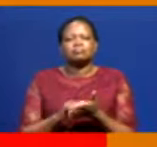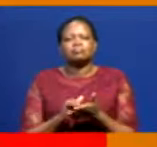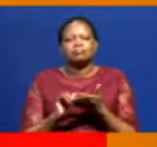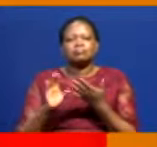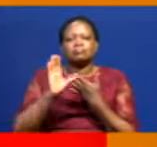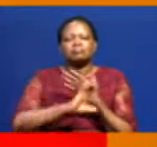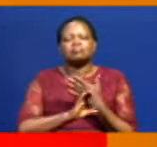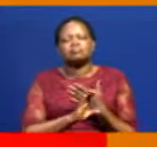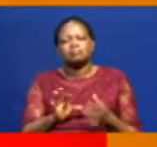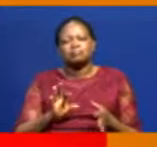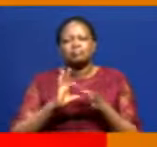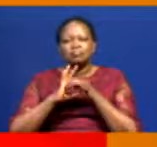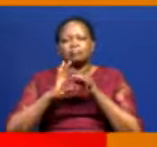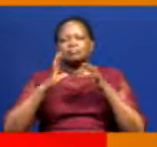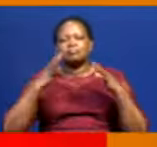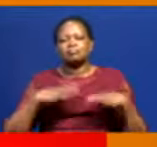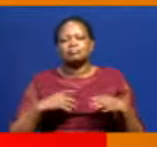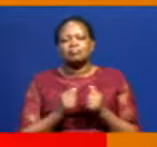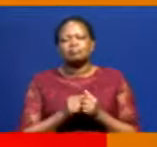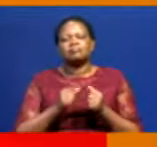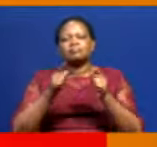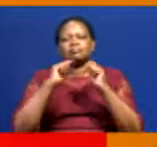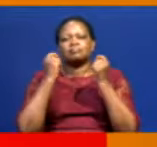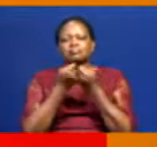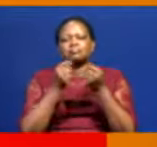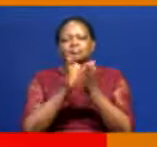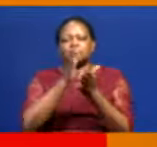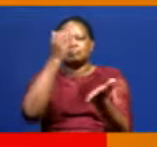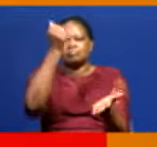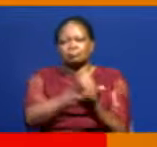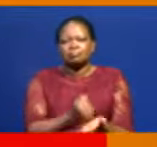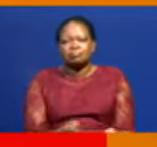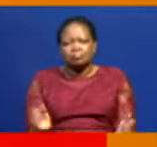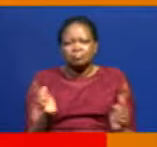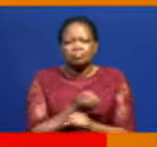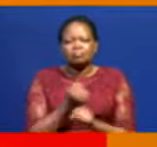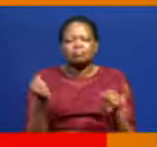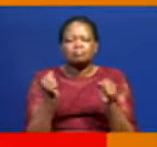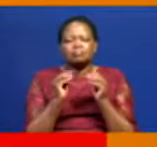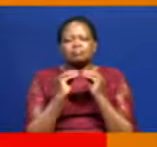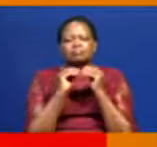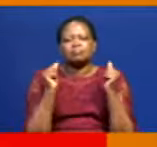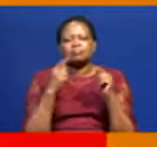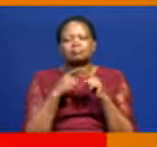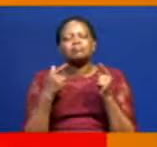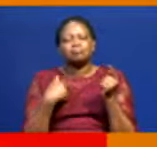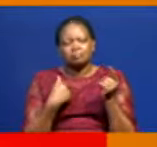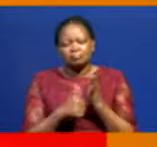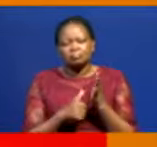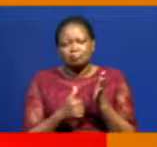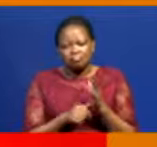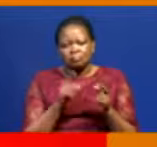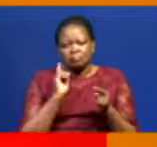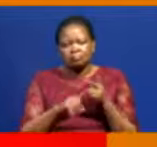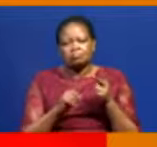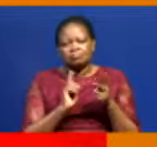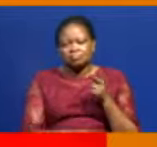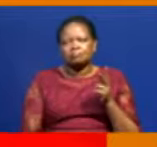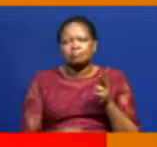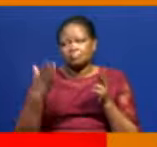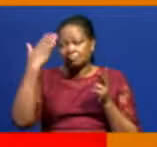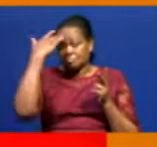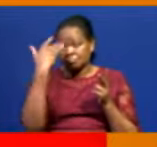certain personality with a tribe, with an office. That won't end. So we can't completely clear it, but it's there. The second issue will be,